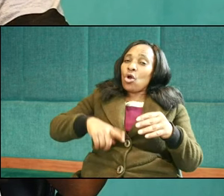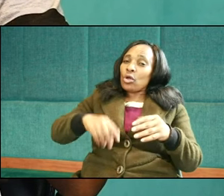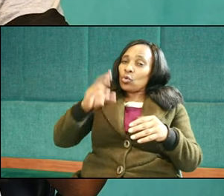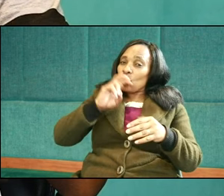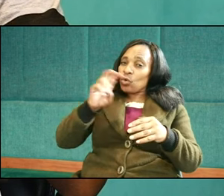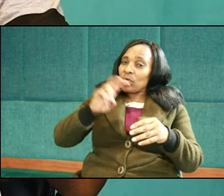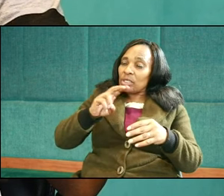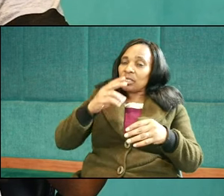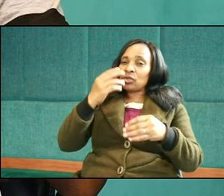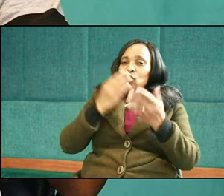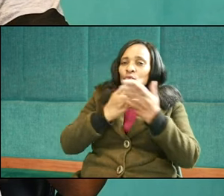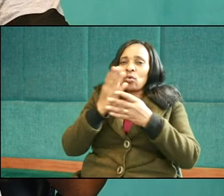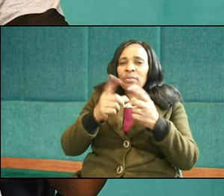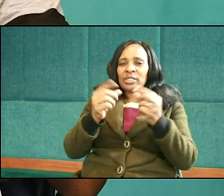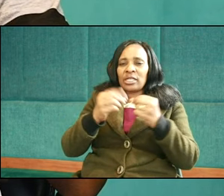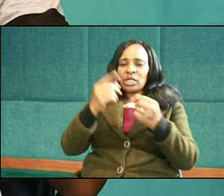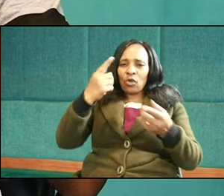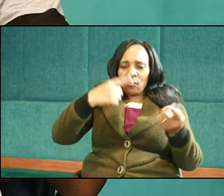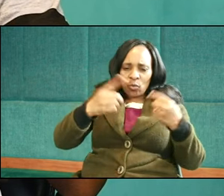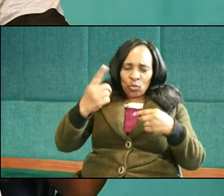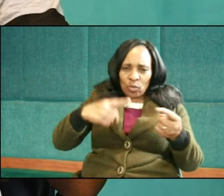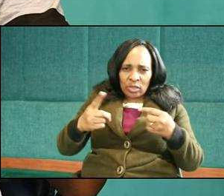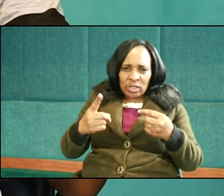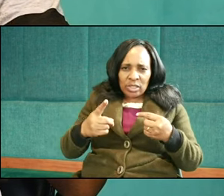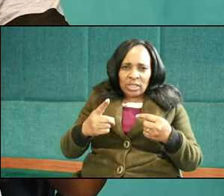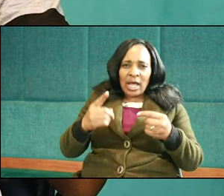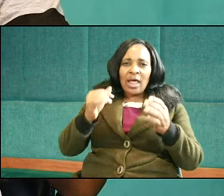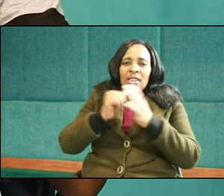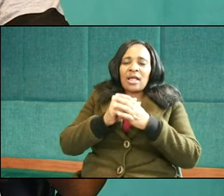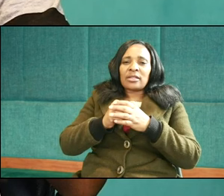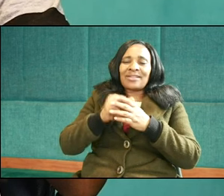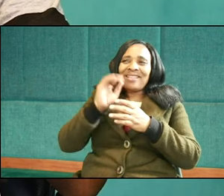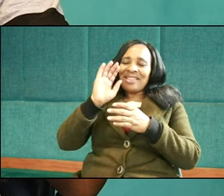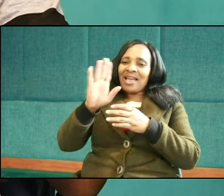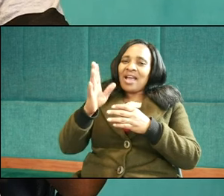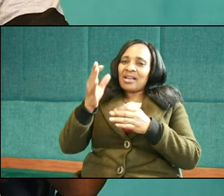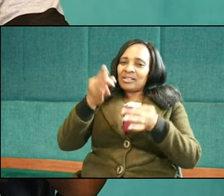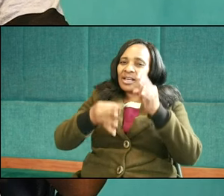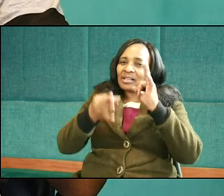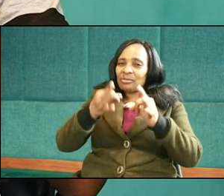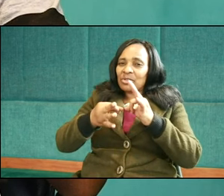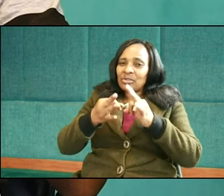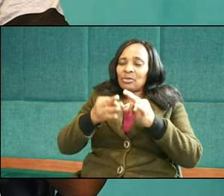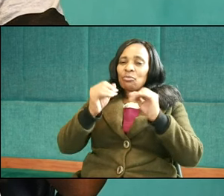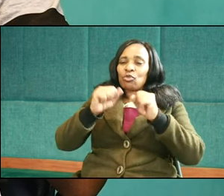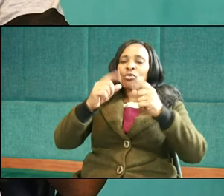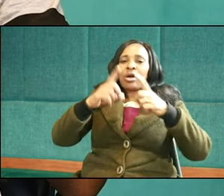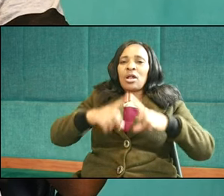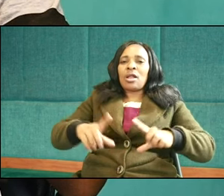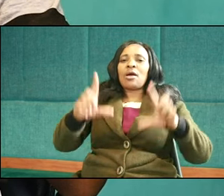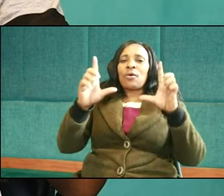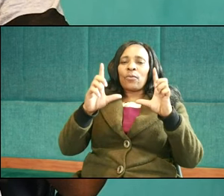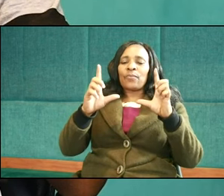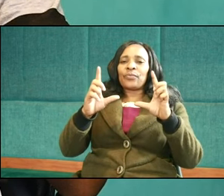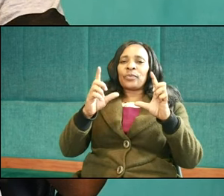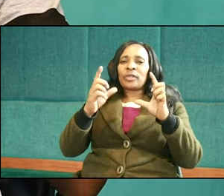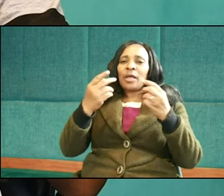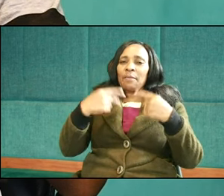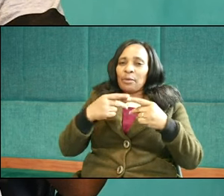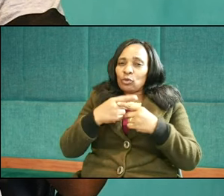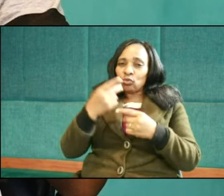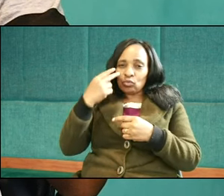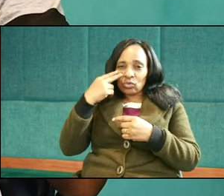By messages of reproof and severe judgment, he sought to arouse the king to realization of